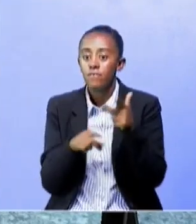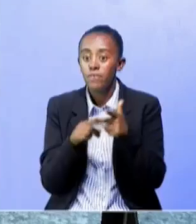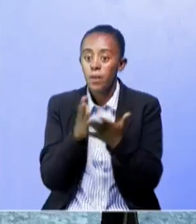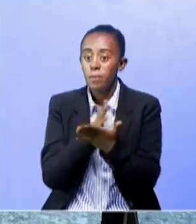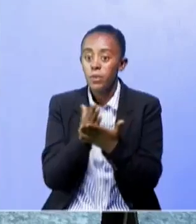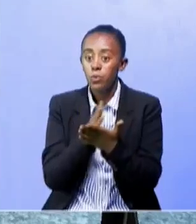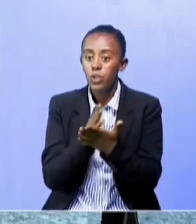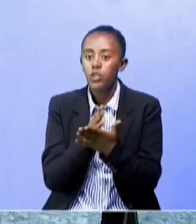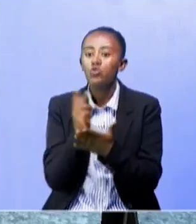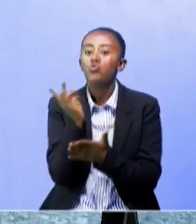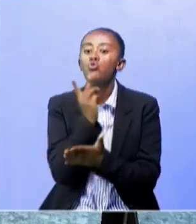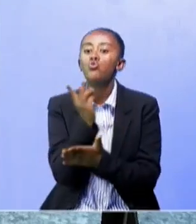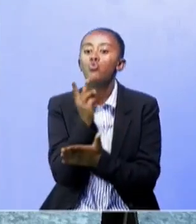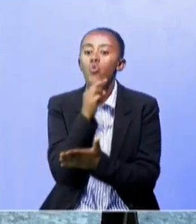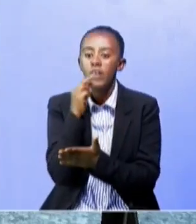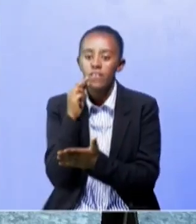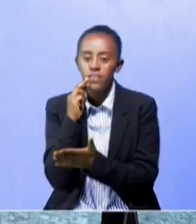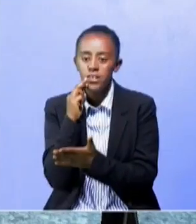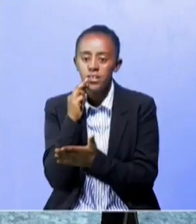the two verbs.